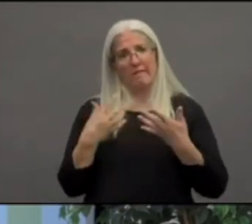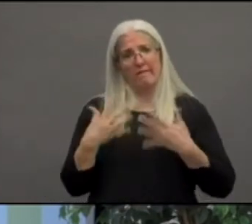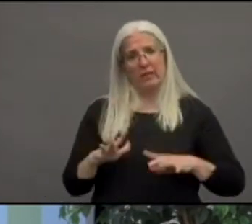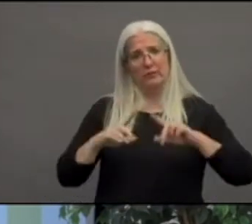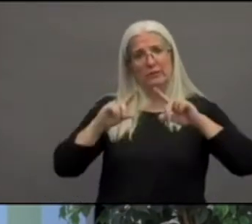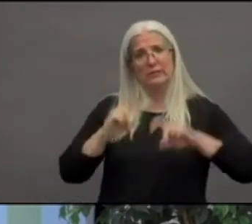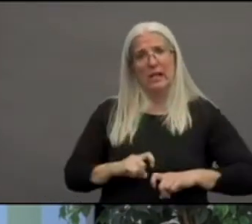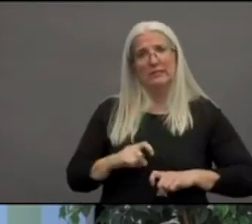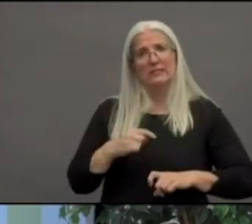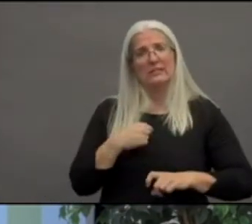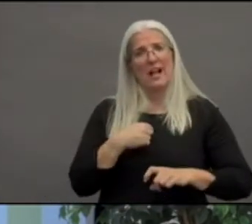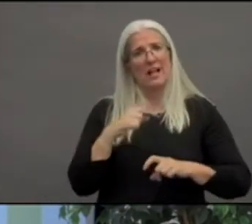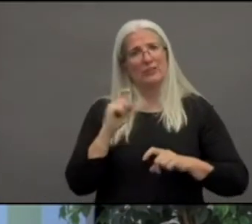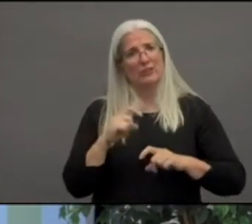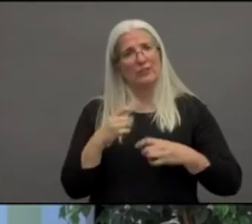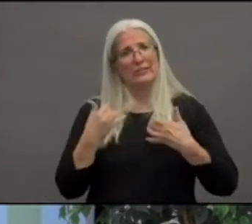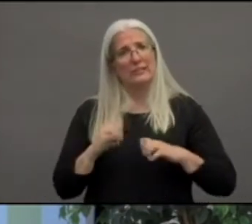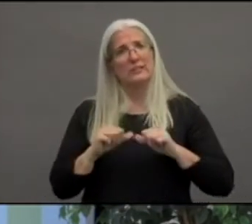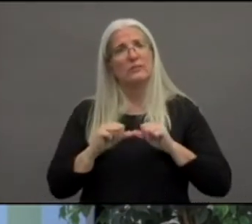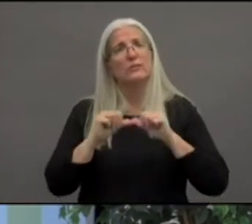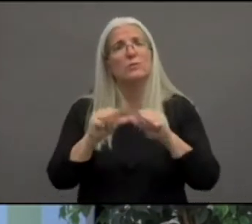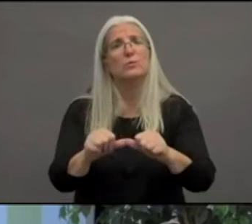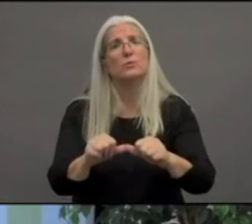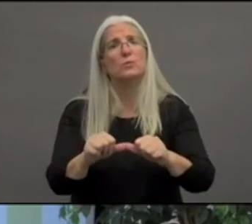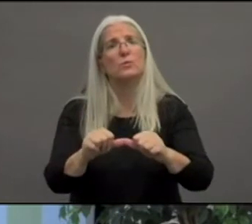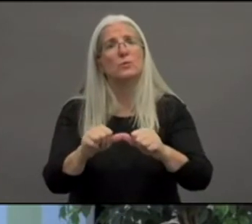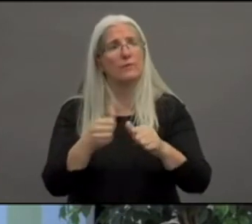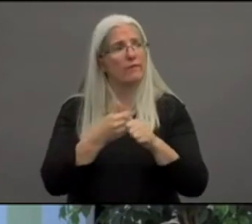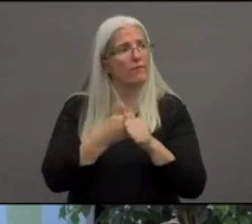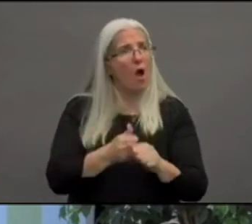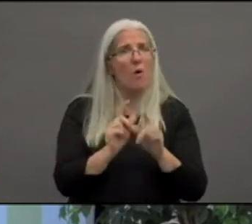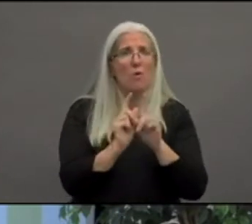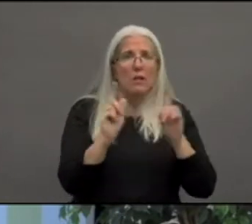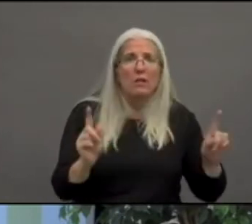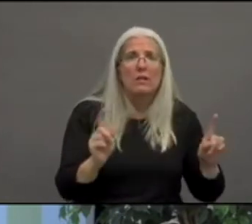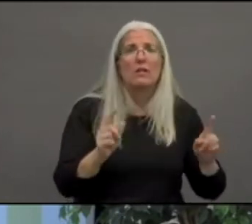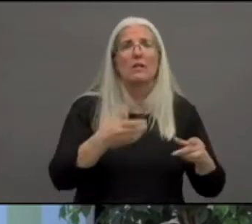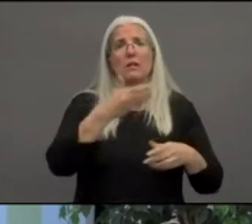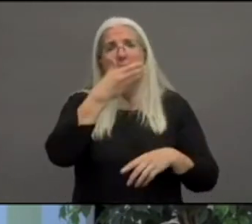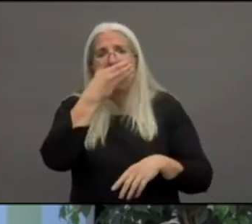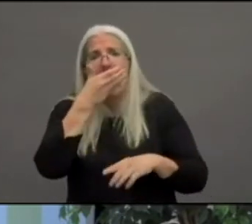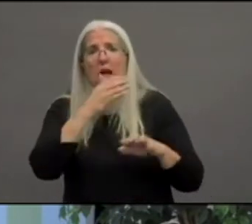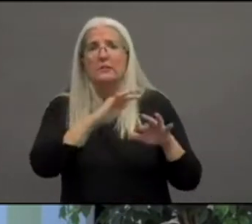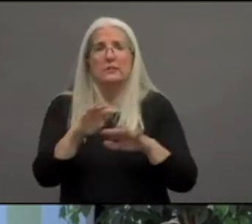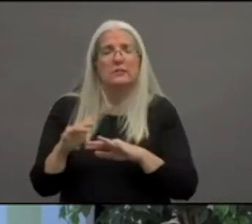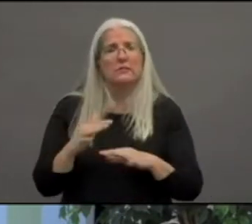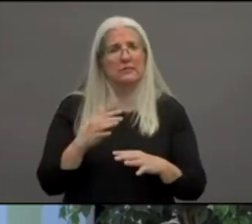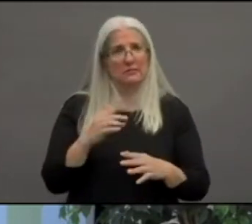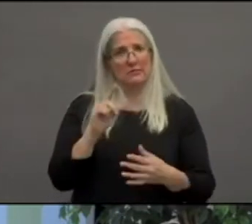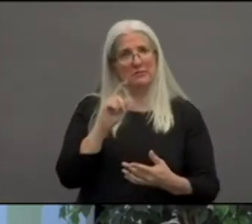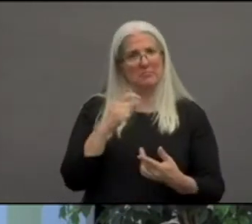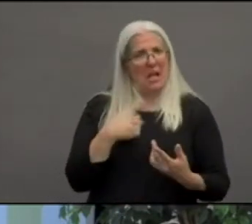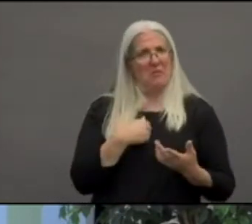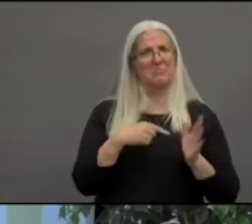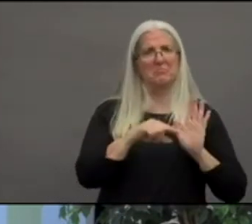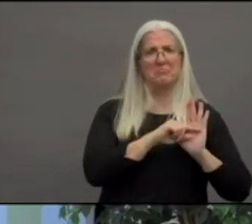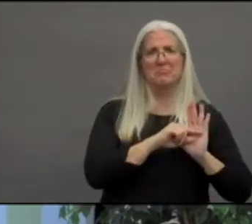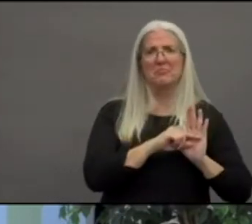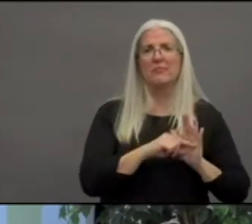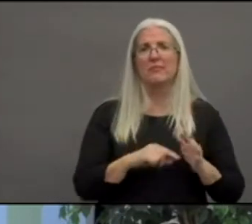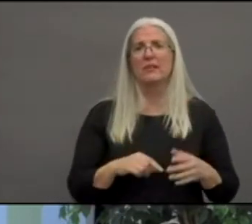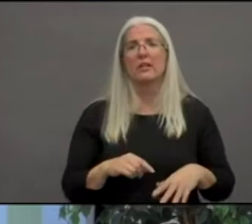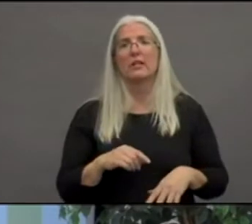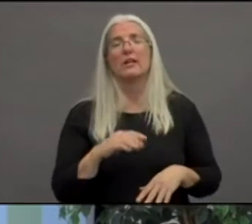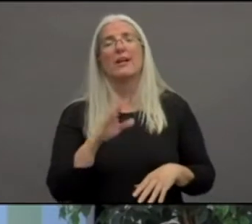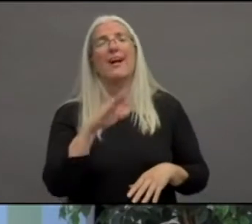I be around other COVID-19 negative people? Once you test negative, it's not permission to party. You